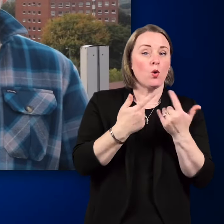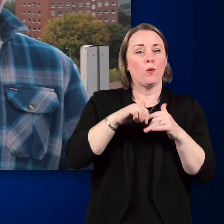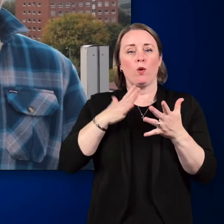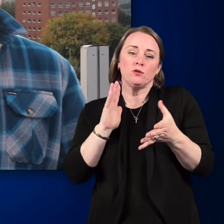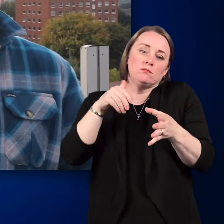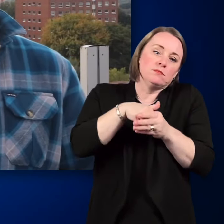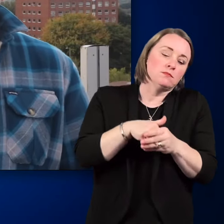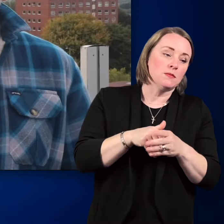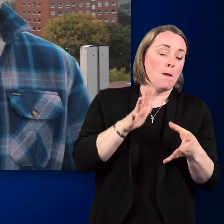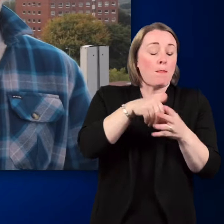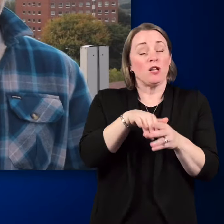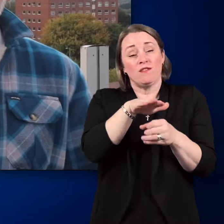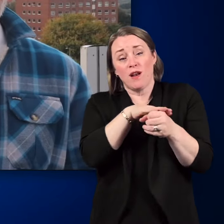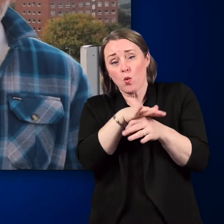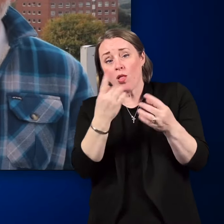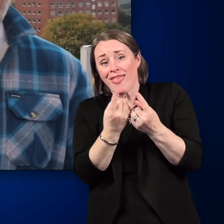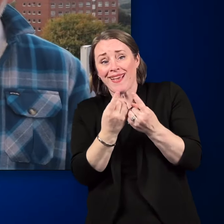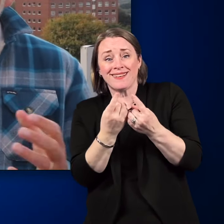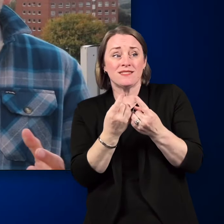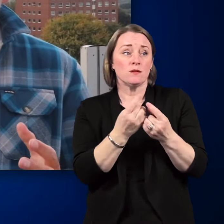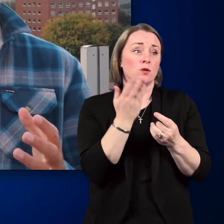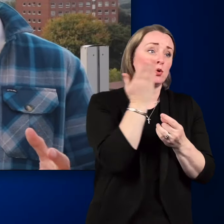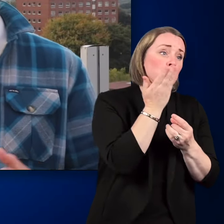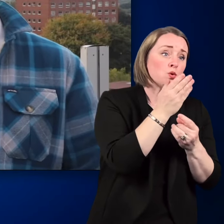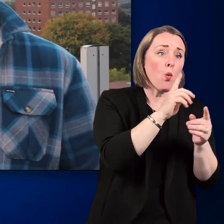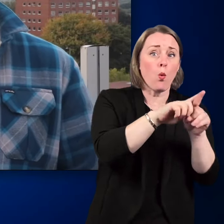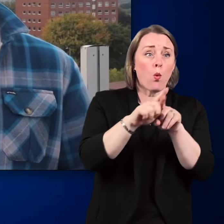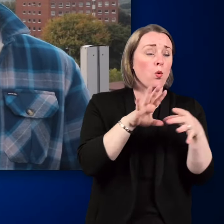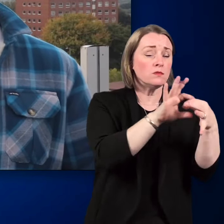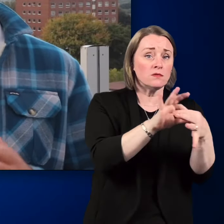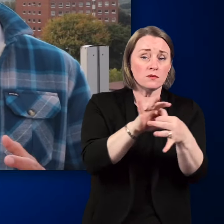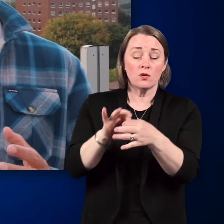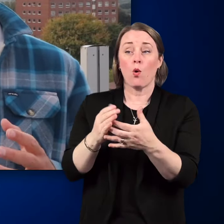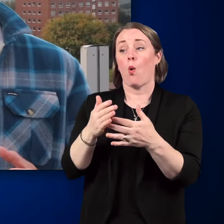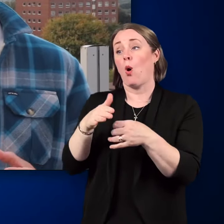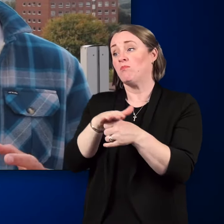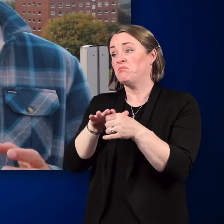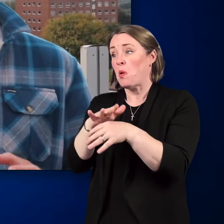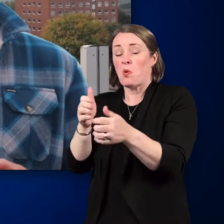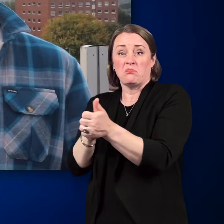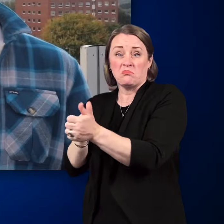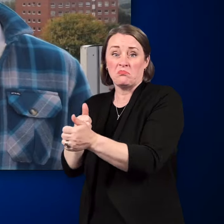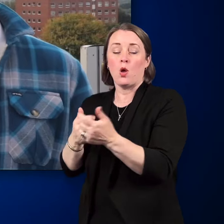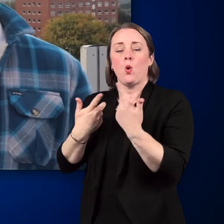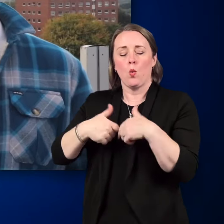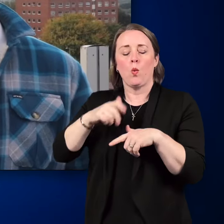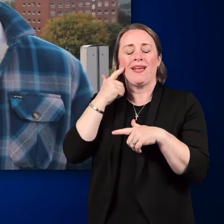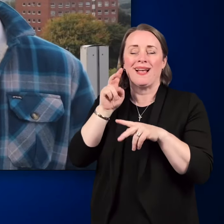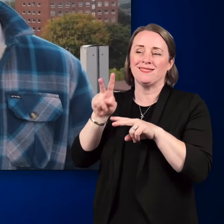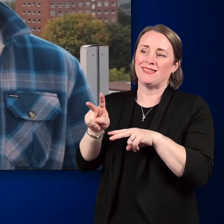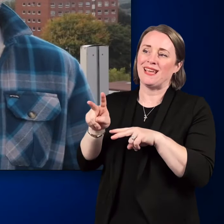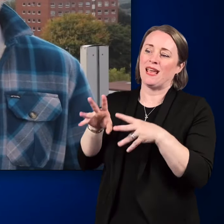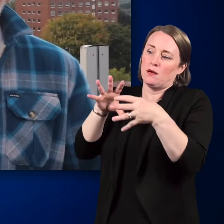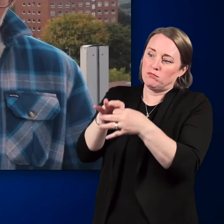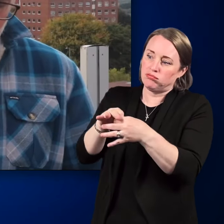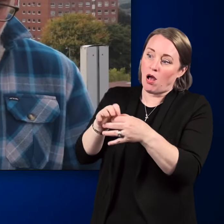as we connect with local schools or local institutions, we can see those areas flourish in a